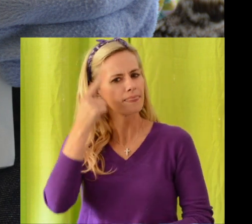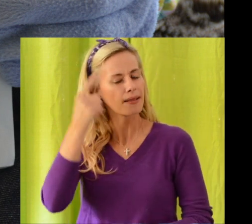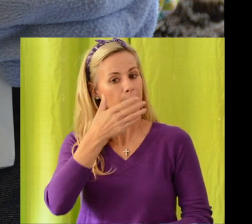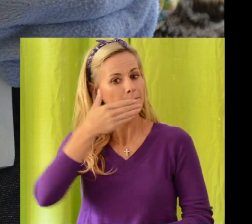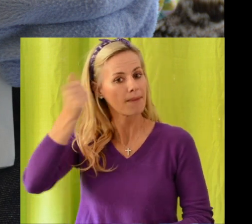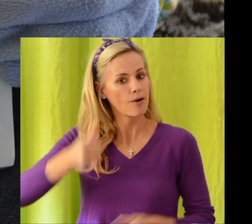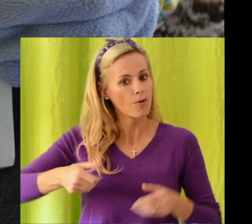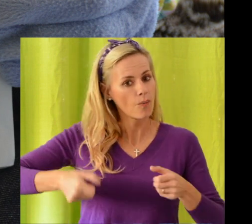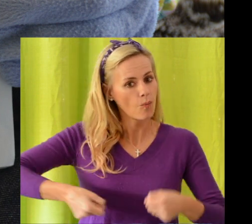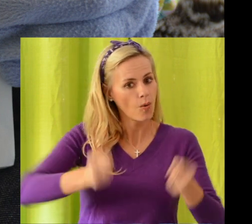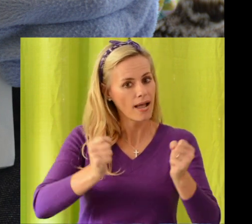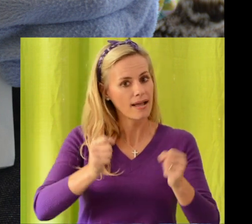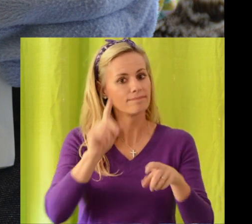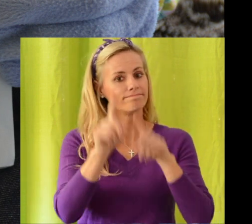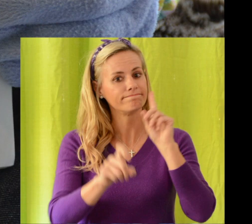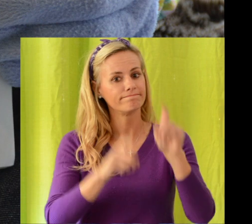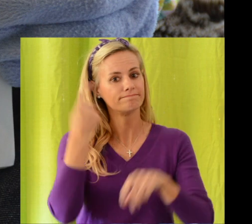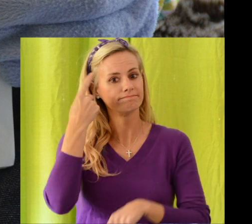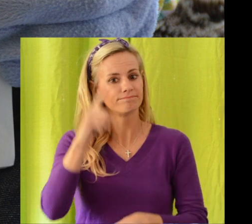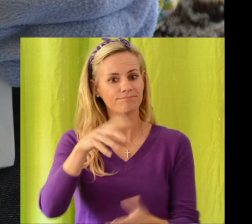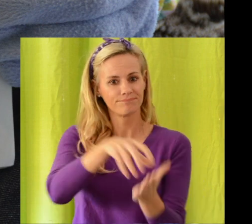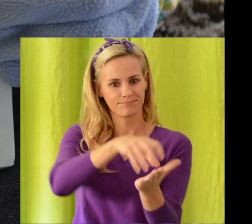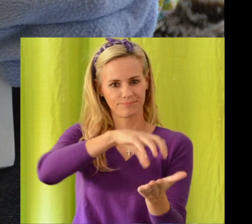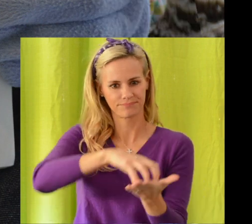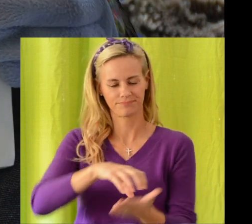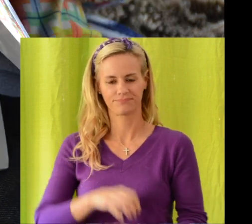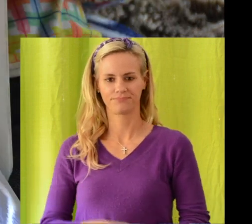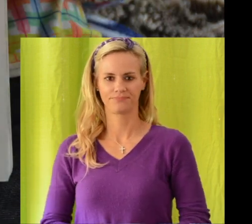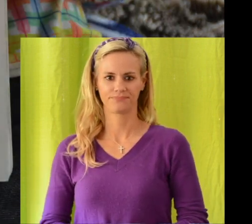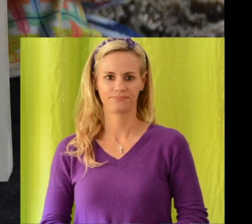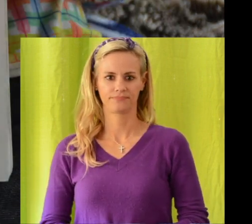Can you think of a better way to get a cookie?